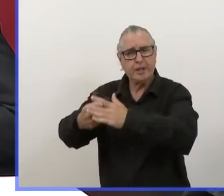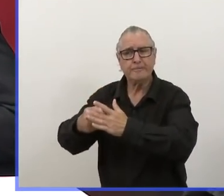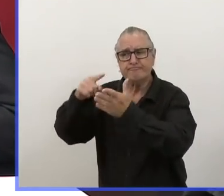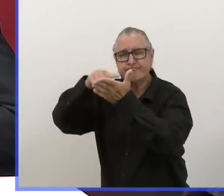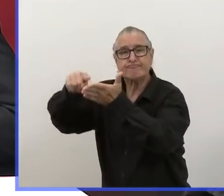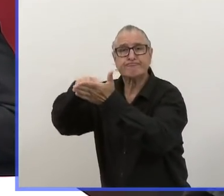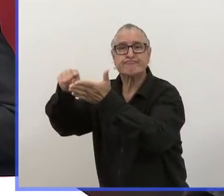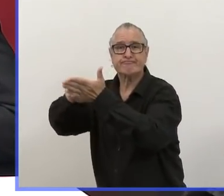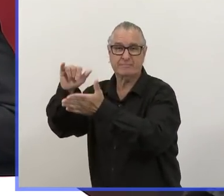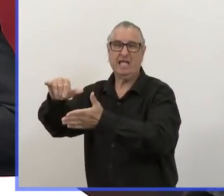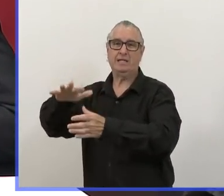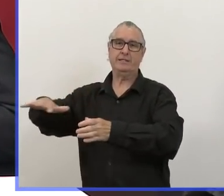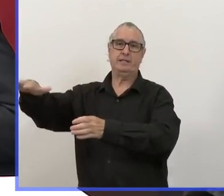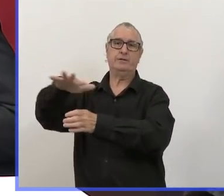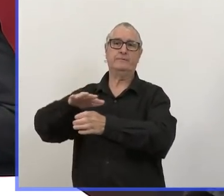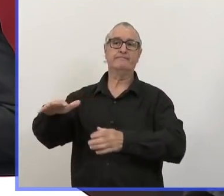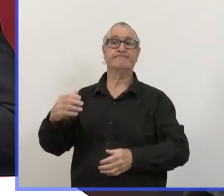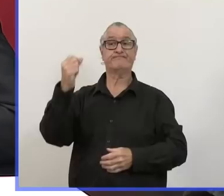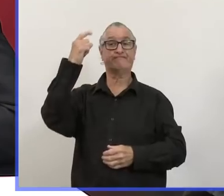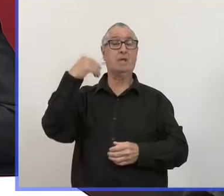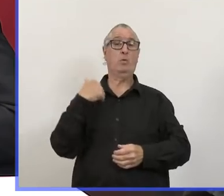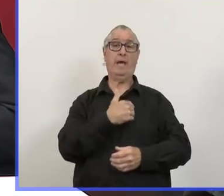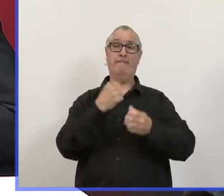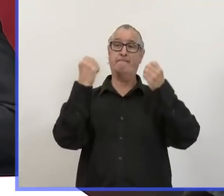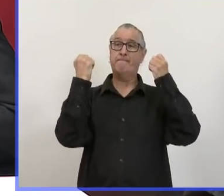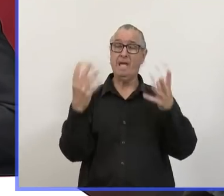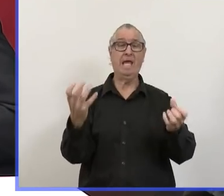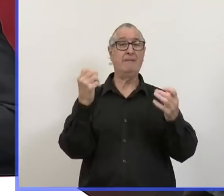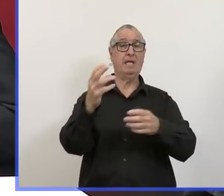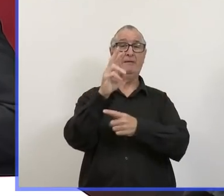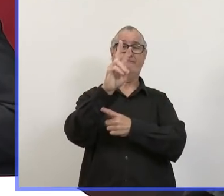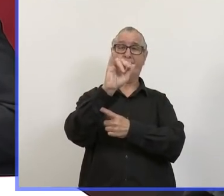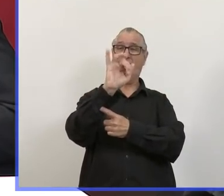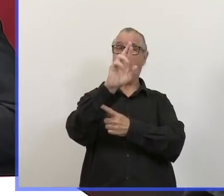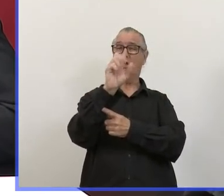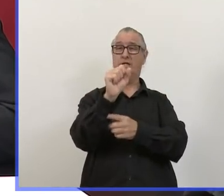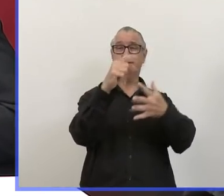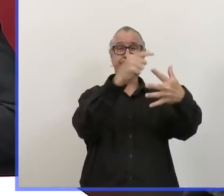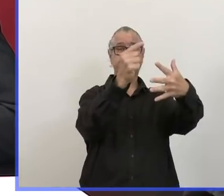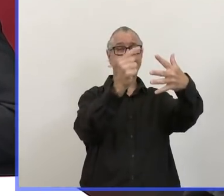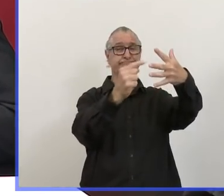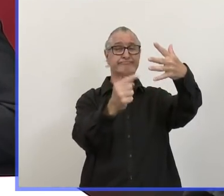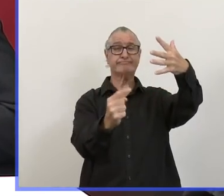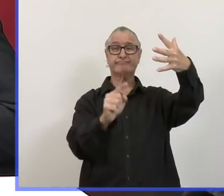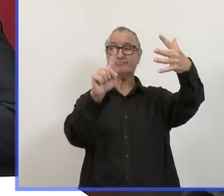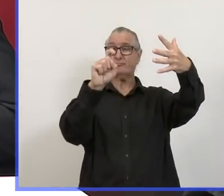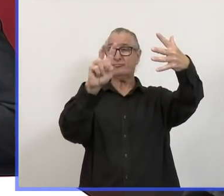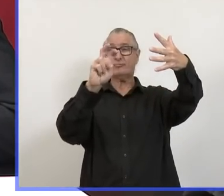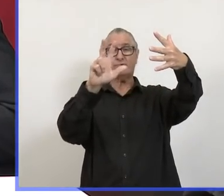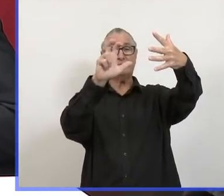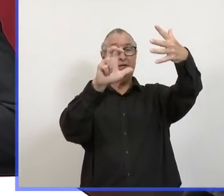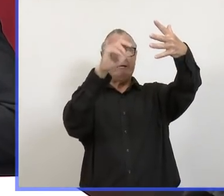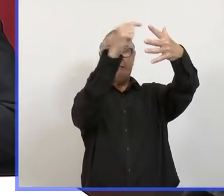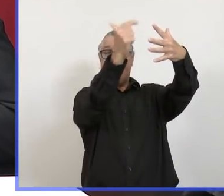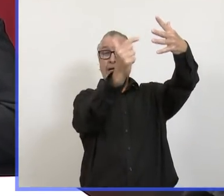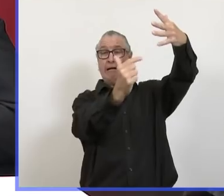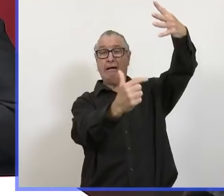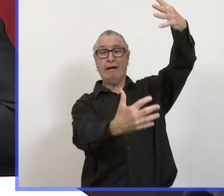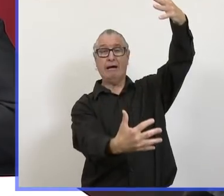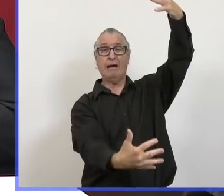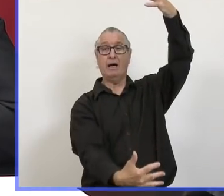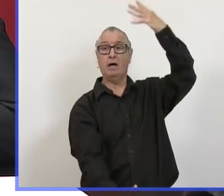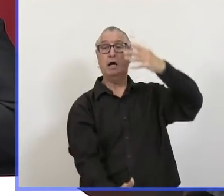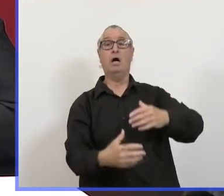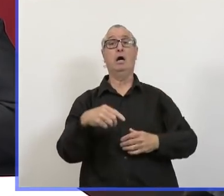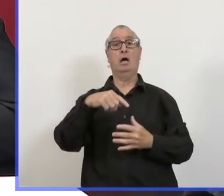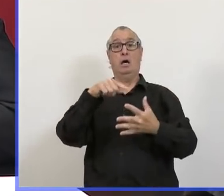of concern, it would be more in keeping with something that might have a greater impact in relation to the virus. Causing more